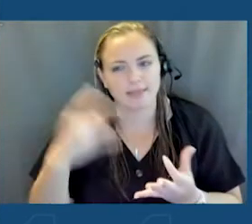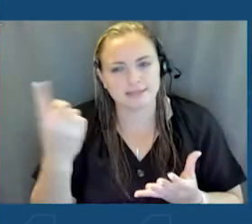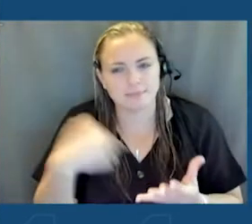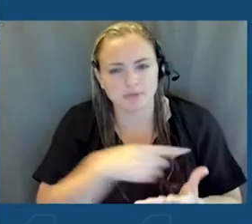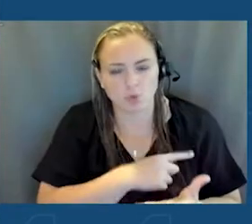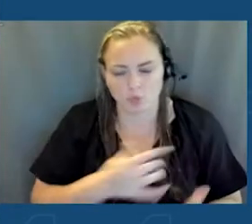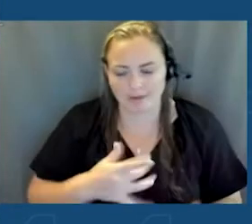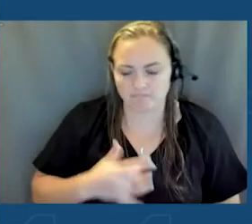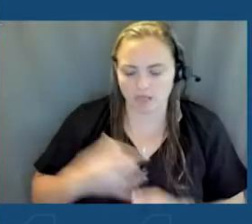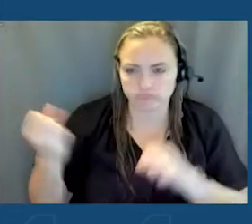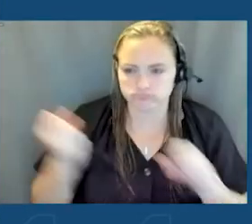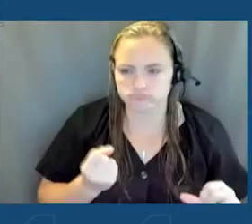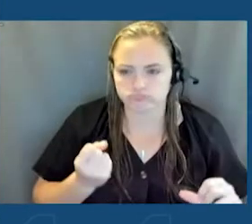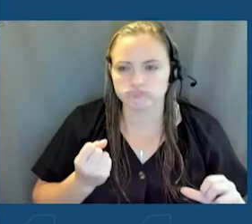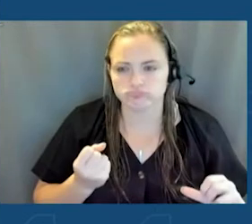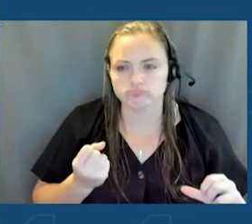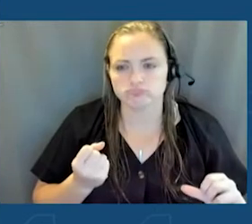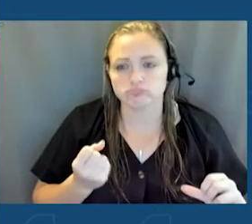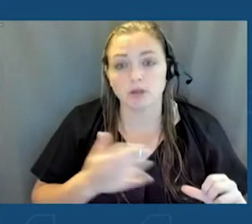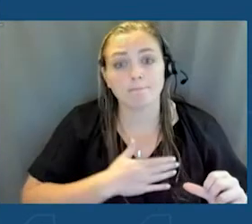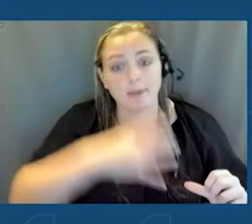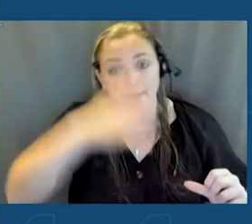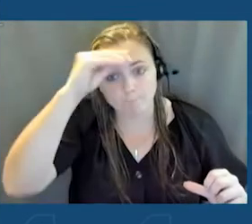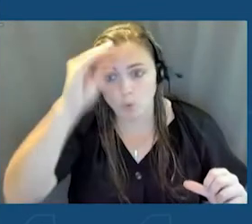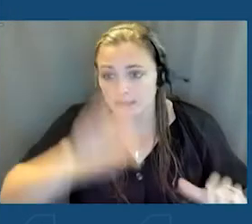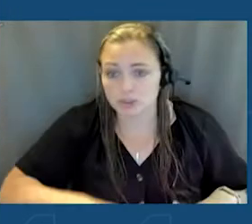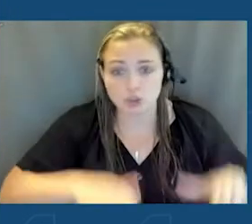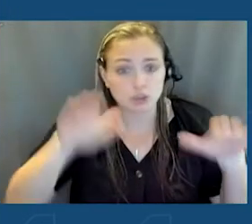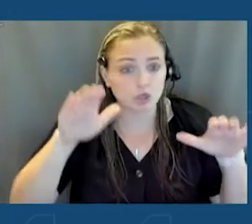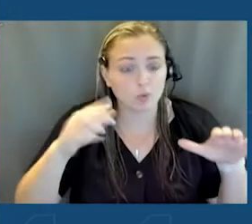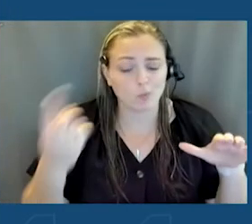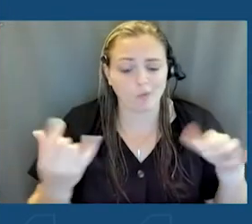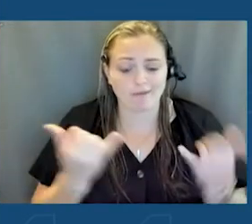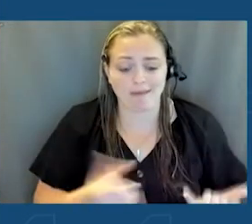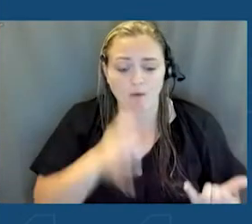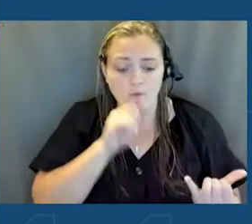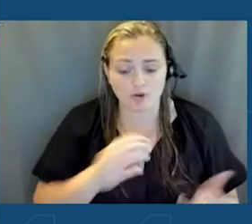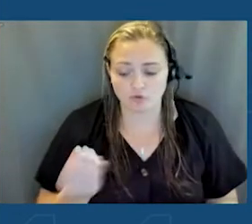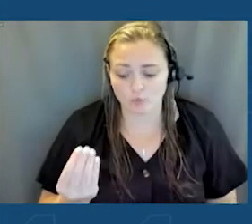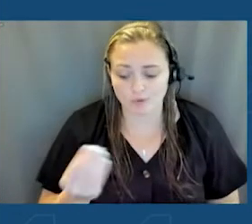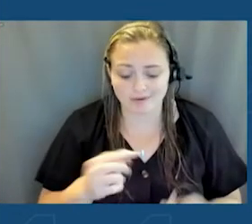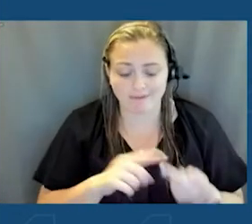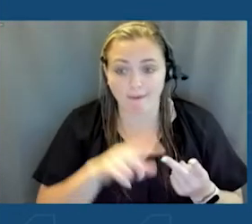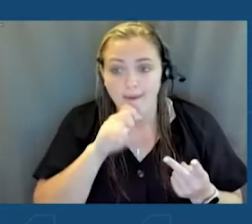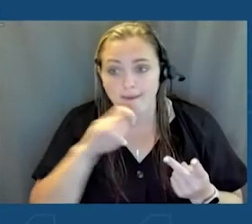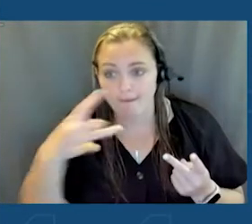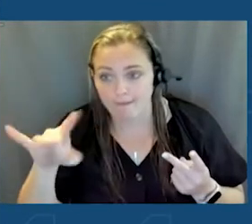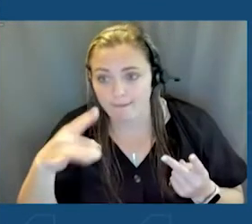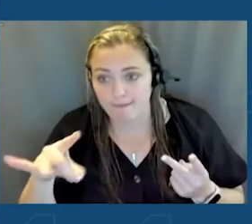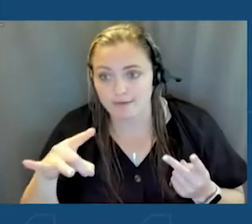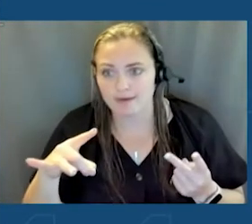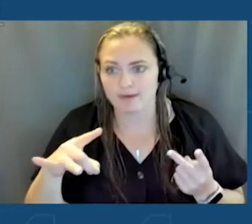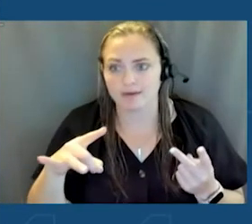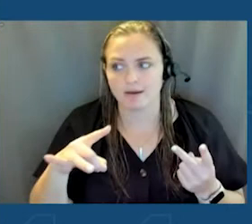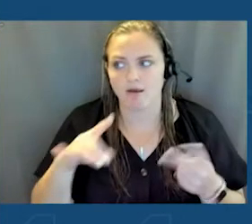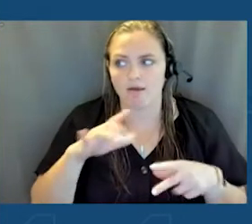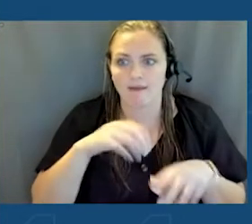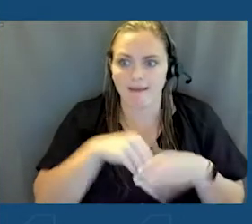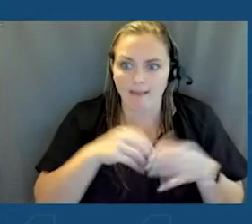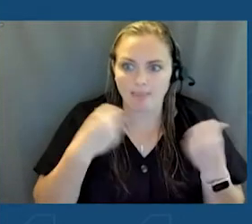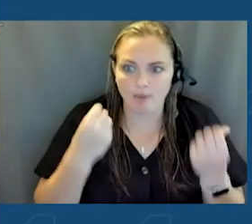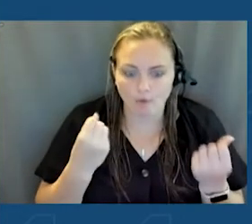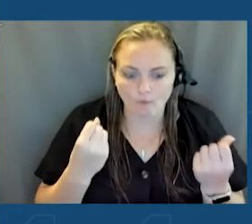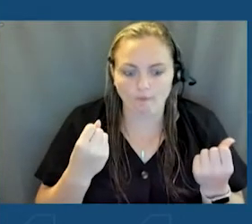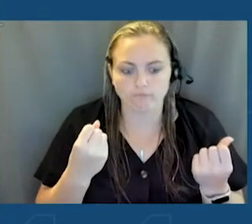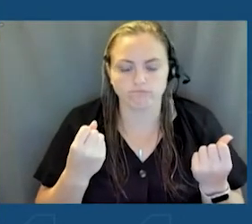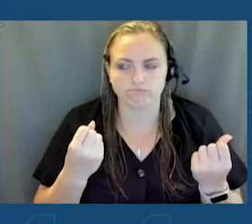so strongly about. My boys are growing. One is now 14, the other one's now 18. I was on the phone in the car, walking in here, trying